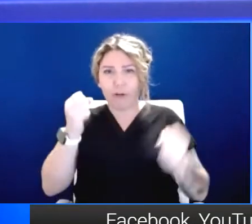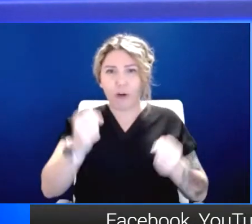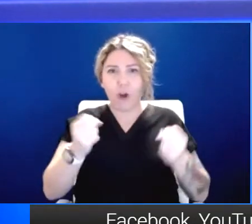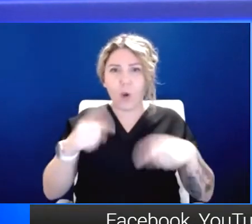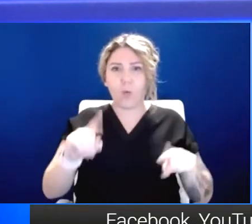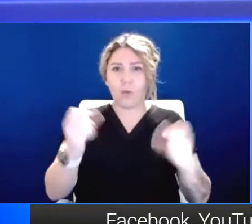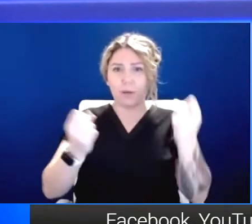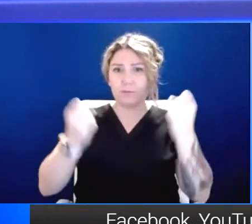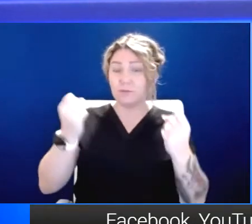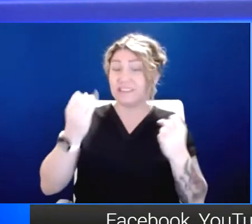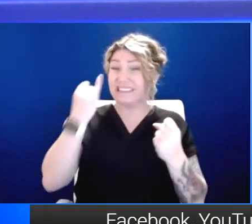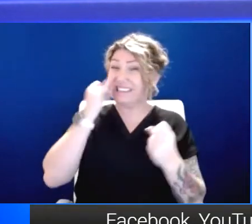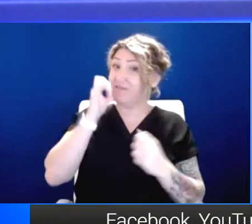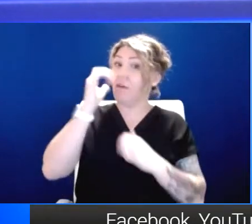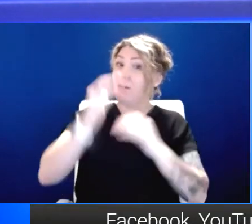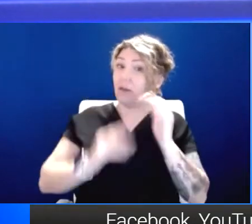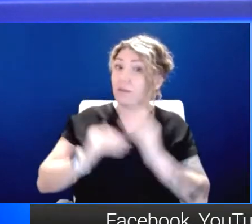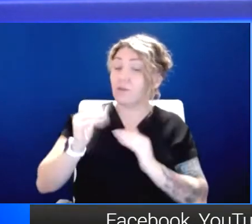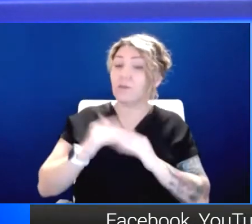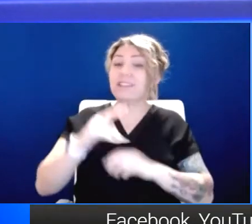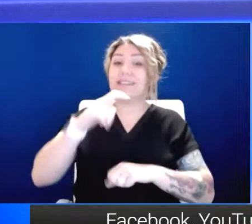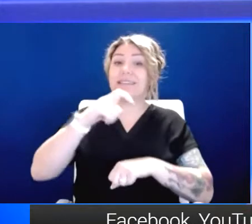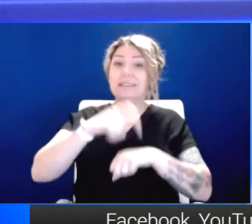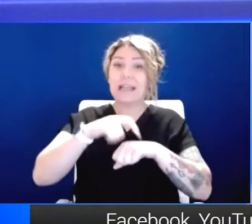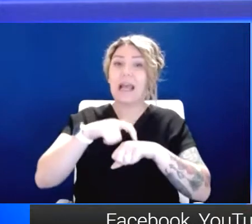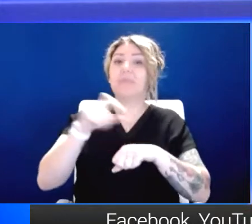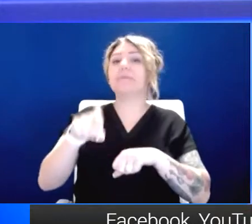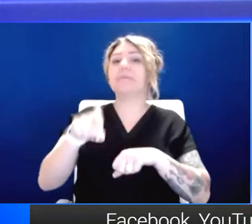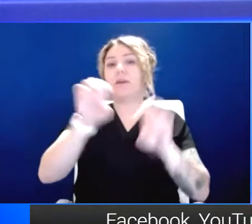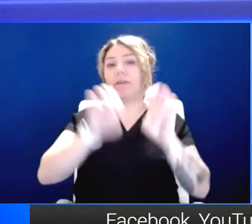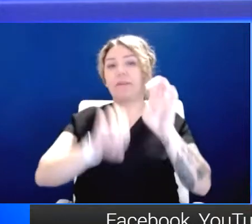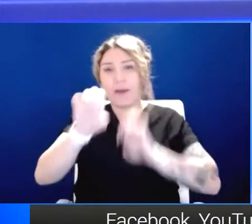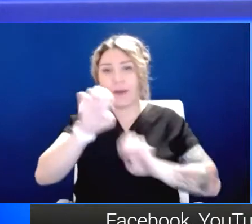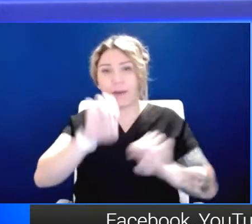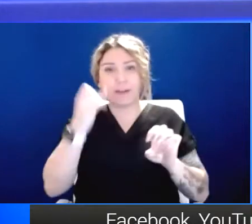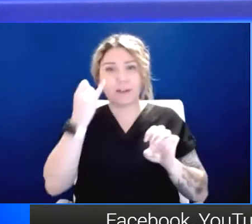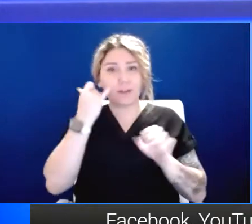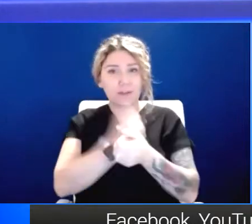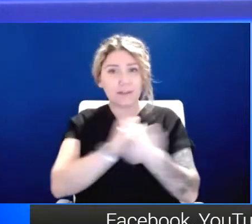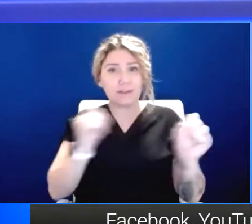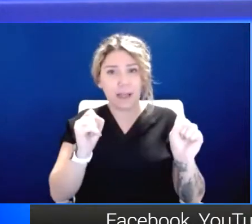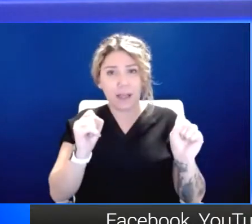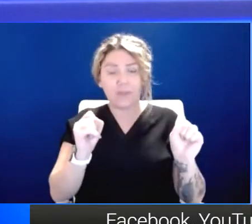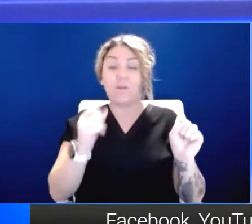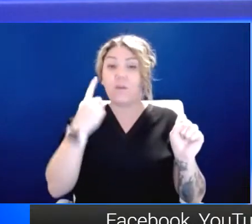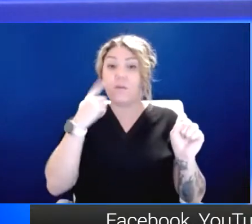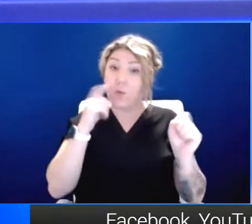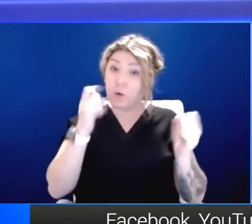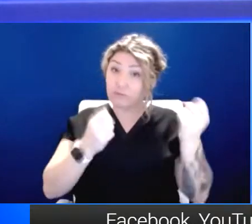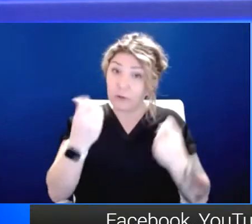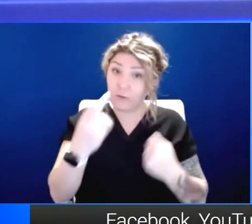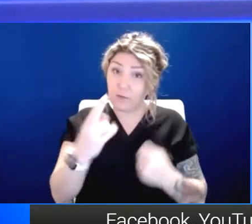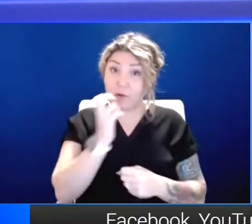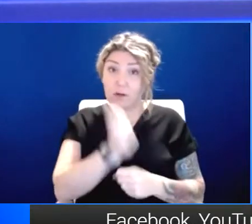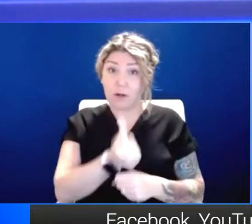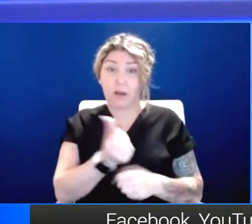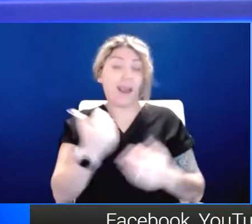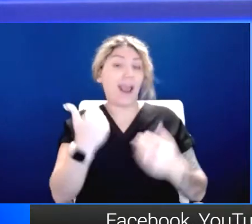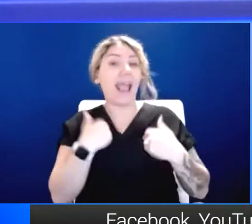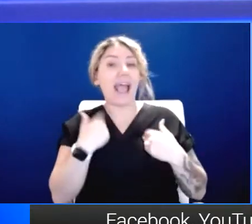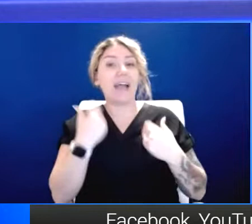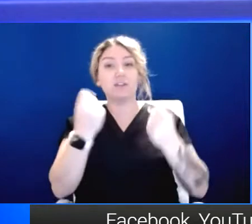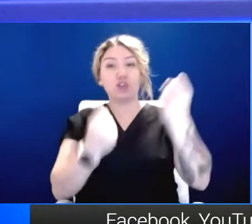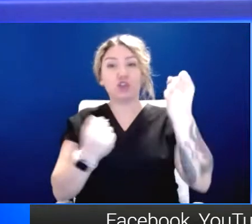uncomfortable, it is time to get an evaluation whether you are safe to drive or not. We do have driving simulators available